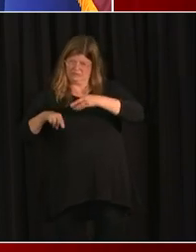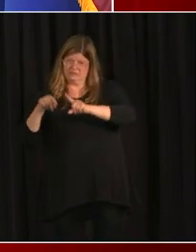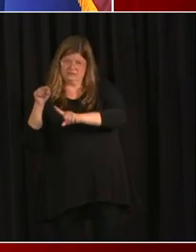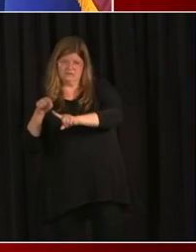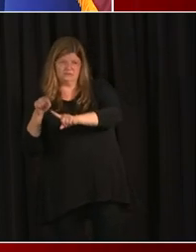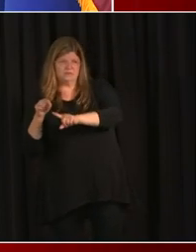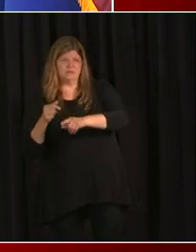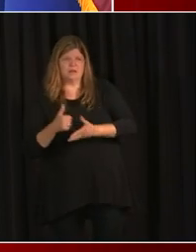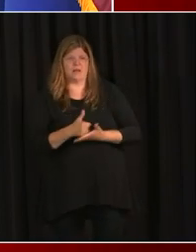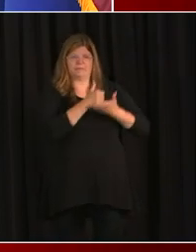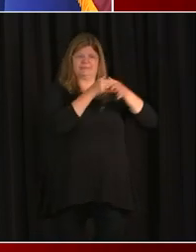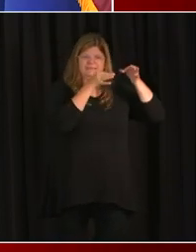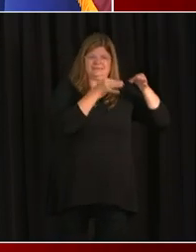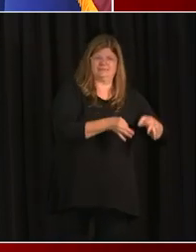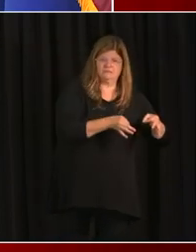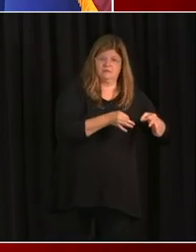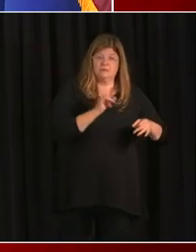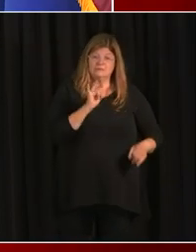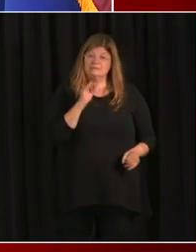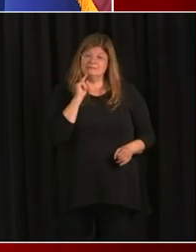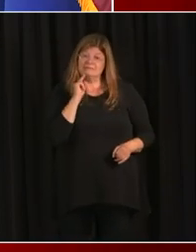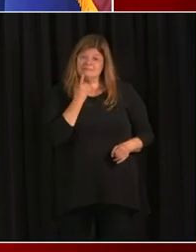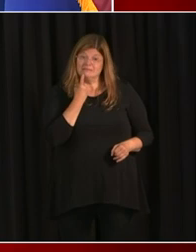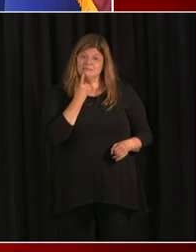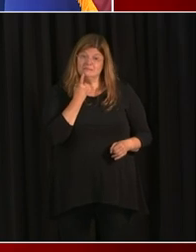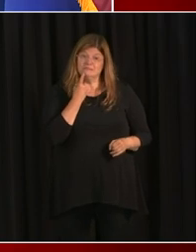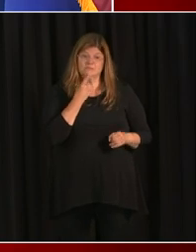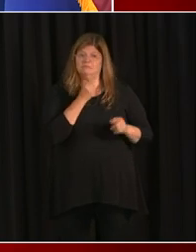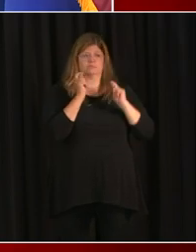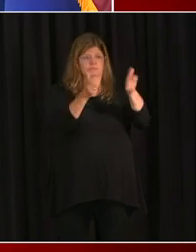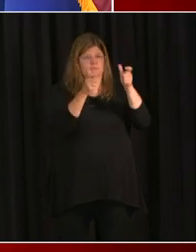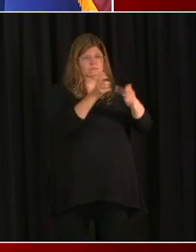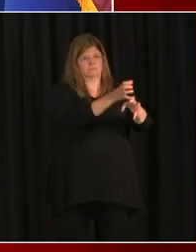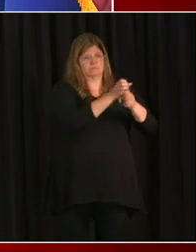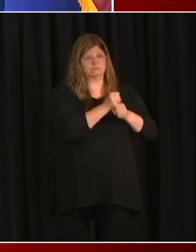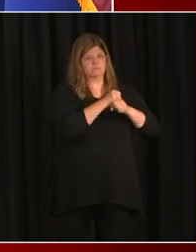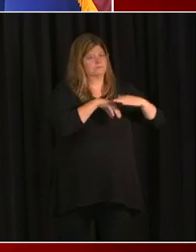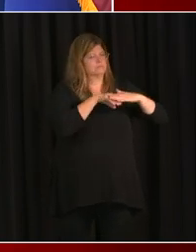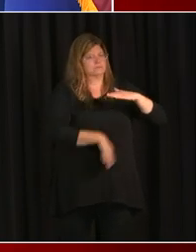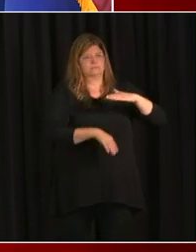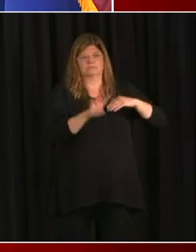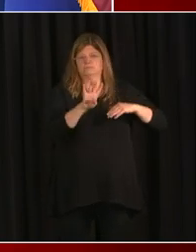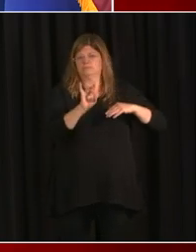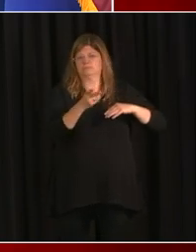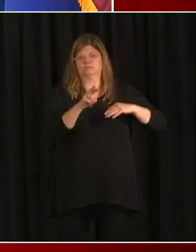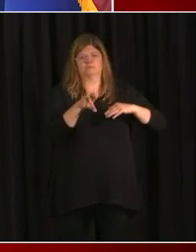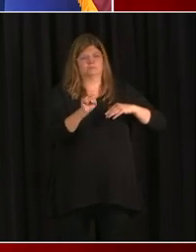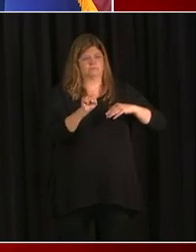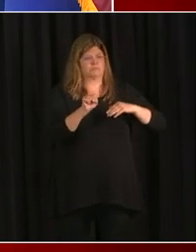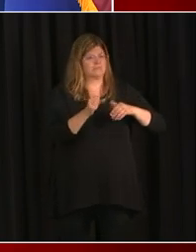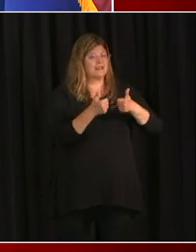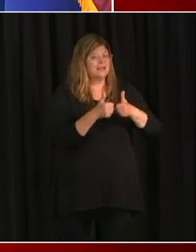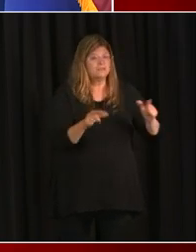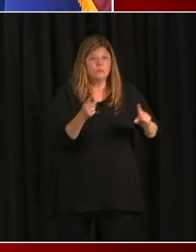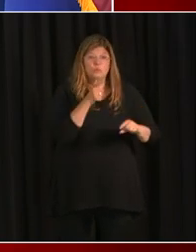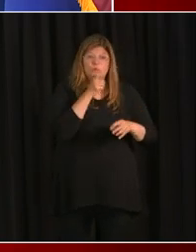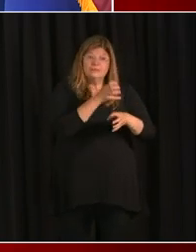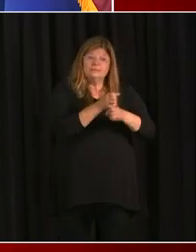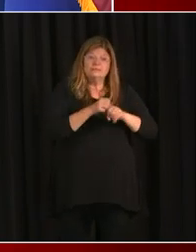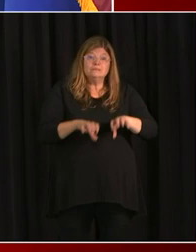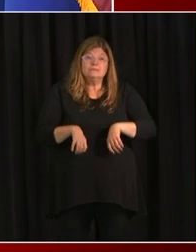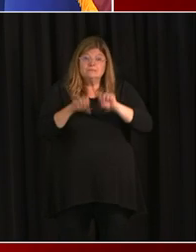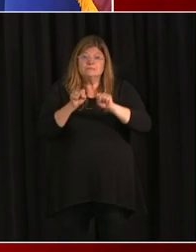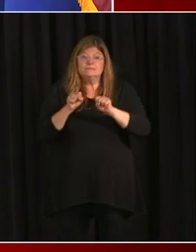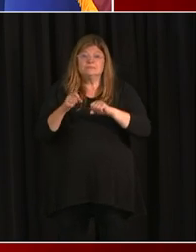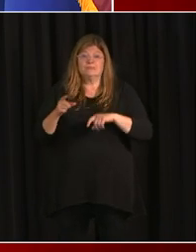a day. Is it going to change whether or not they should be isolated or quarantined? Anybody who gets a test should be